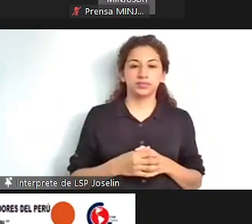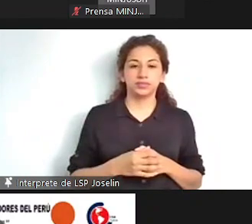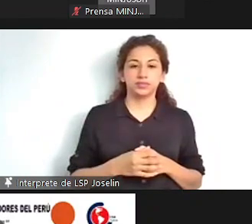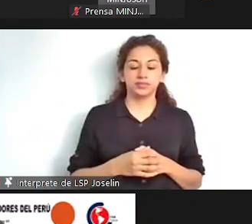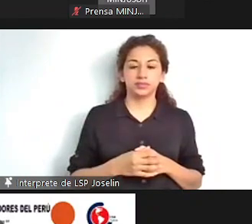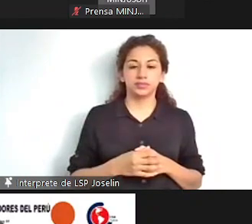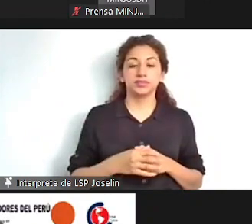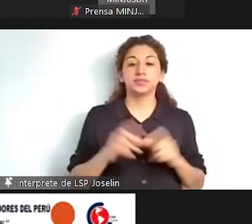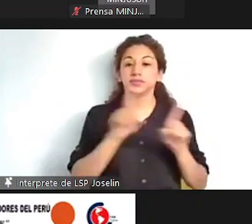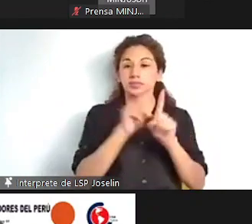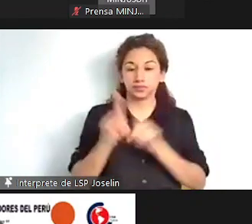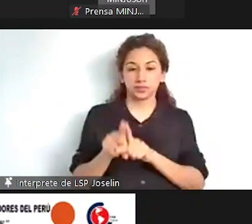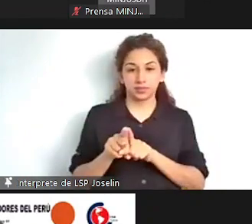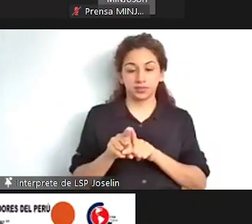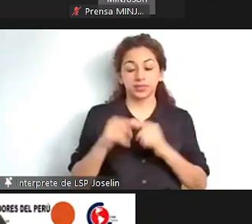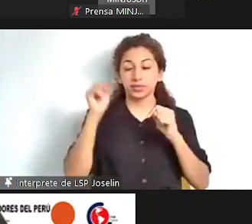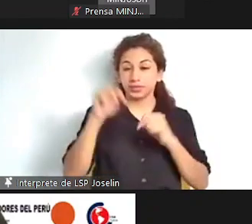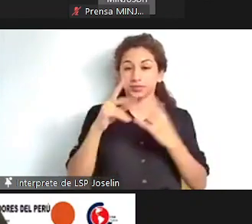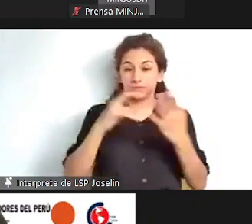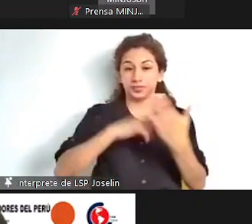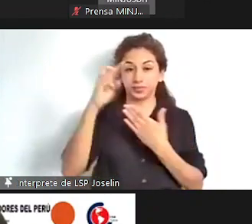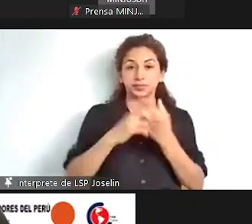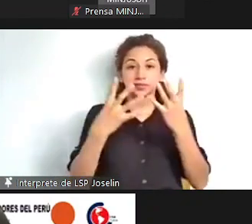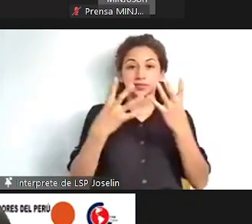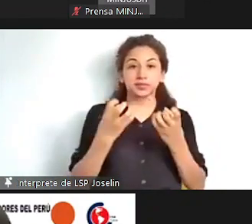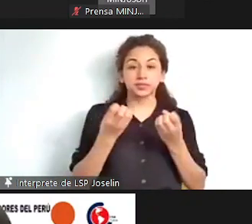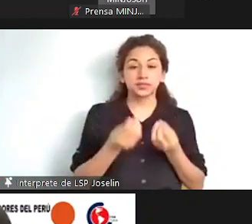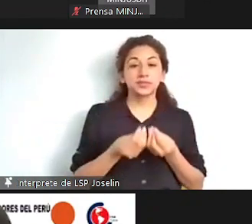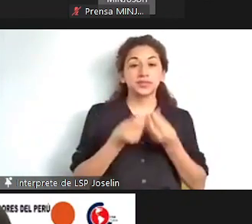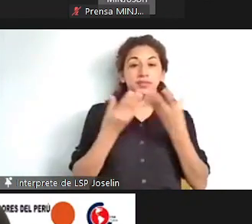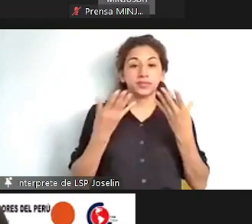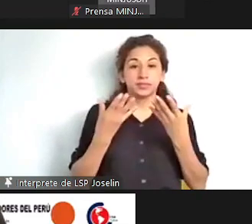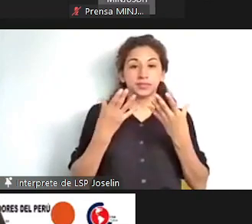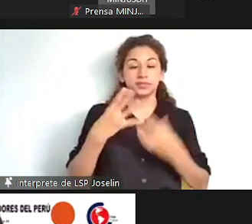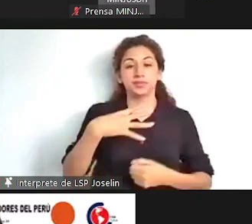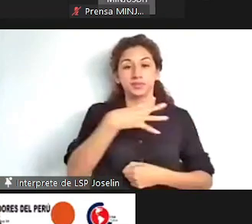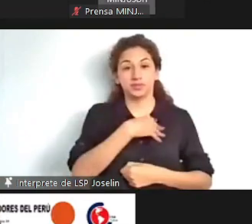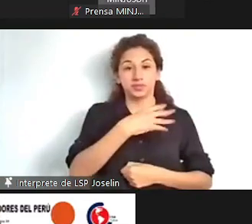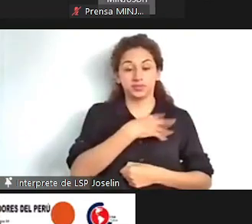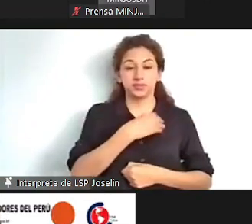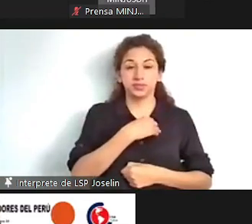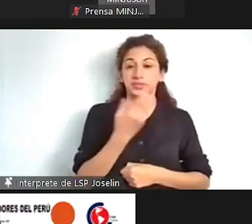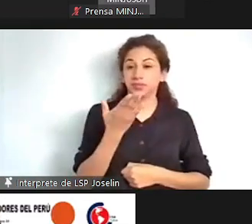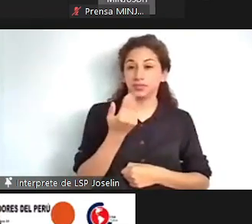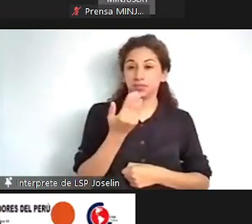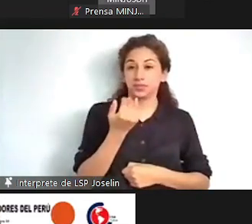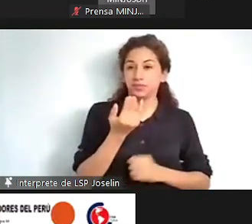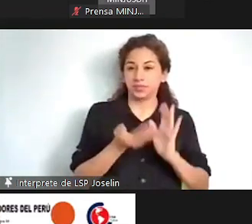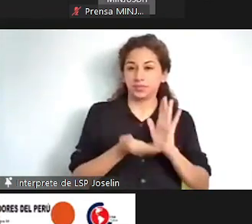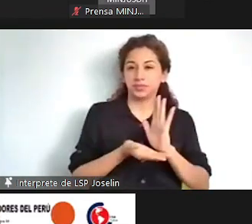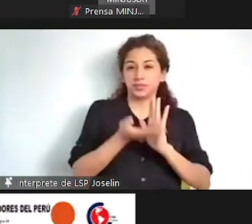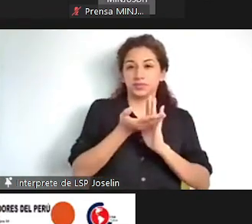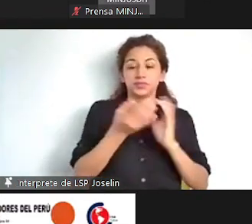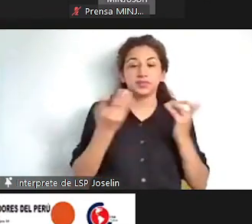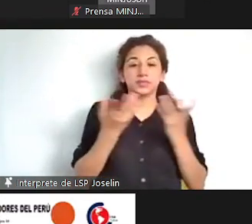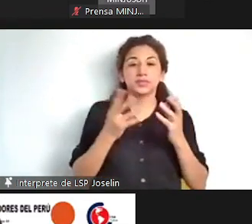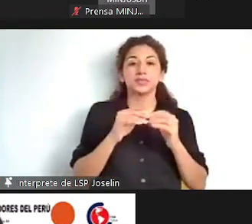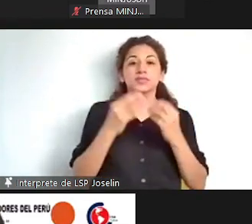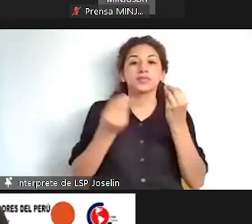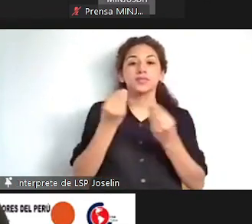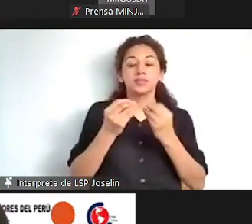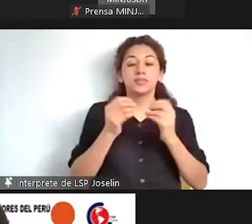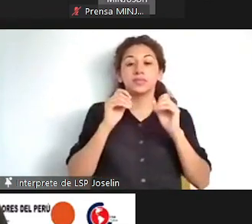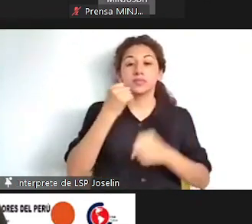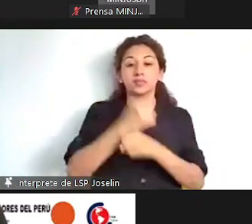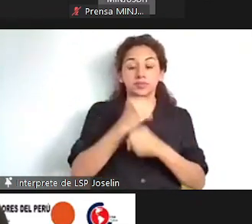working age to 15 years of age and to eliminate all forms of hazardous work for those under 18.